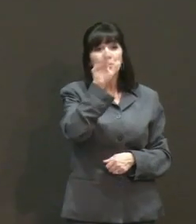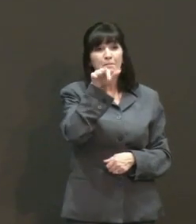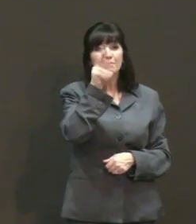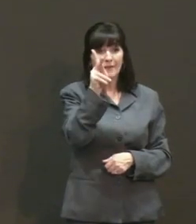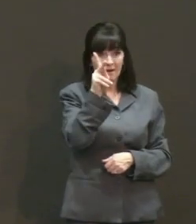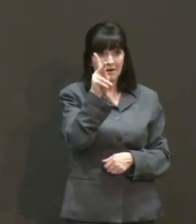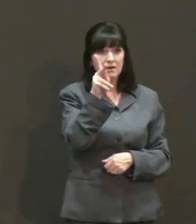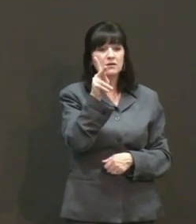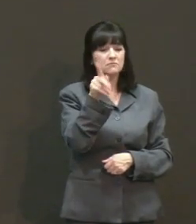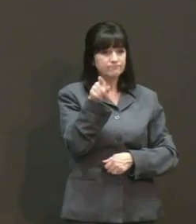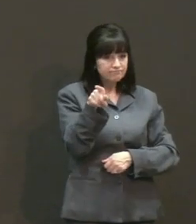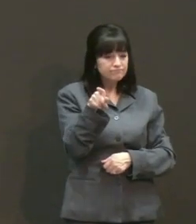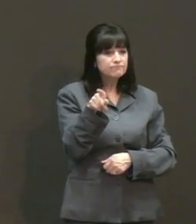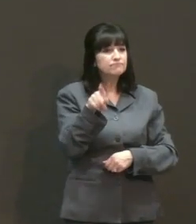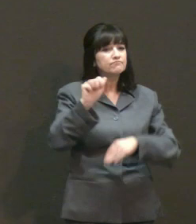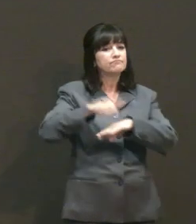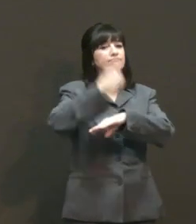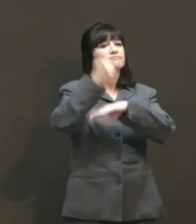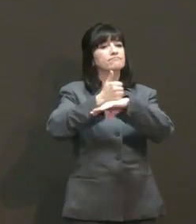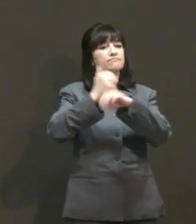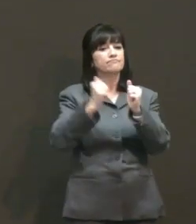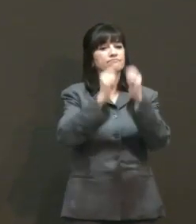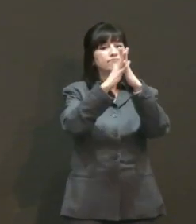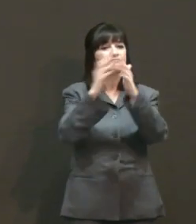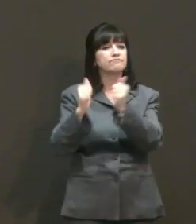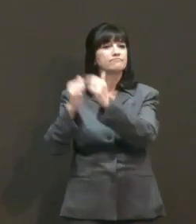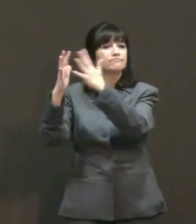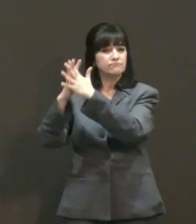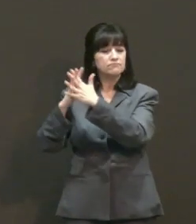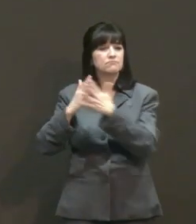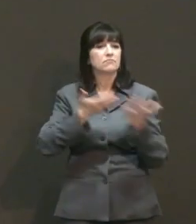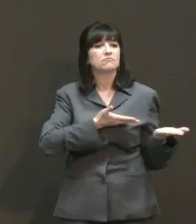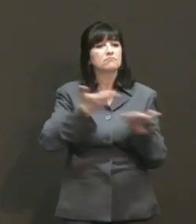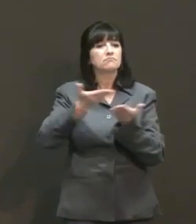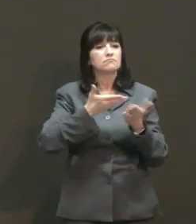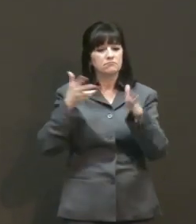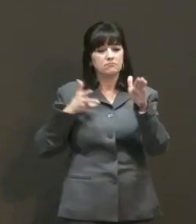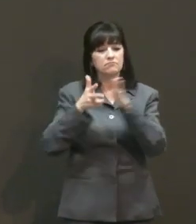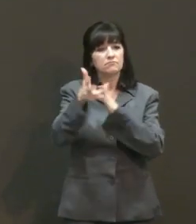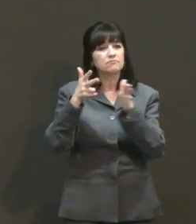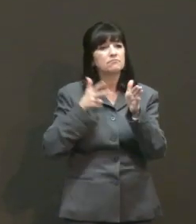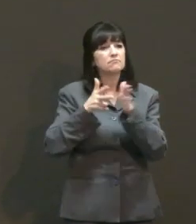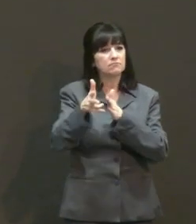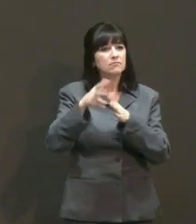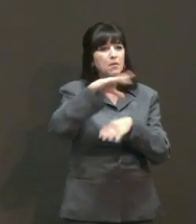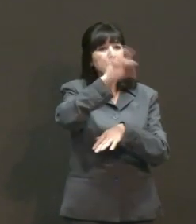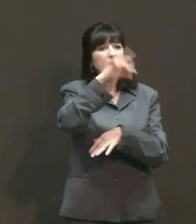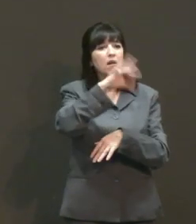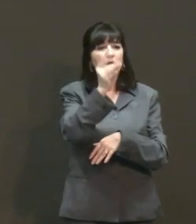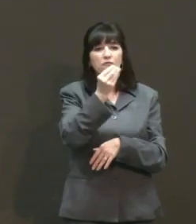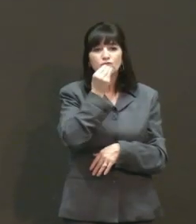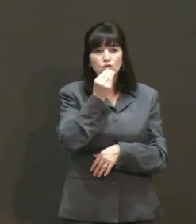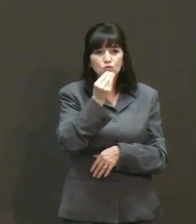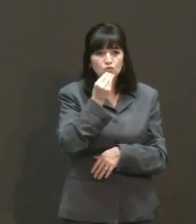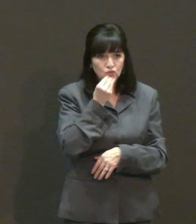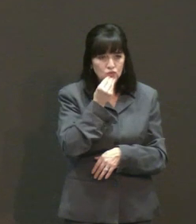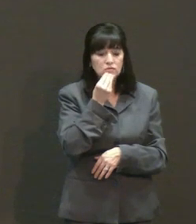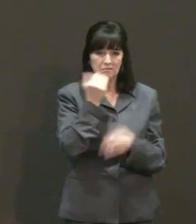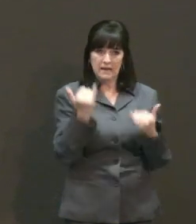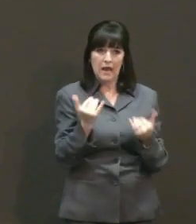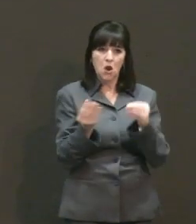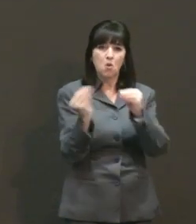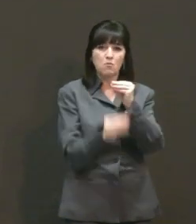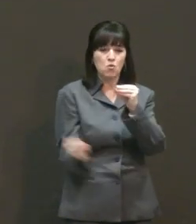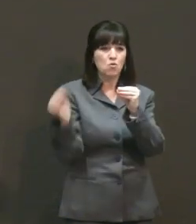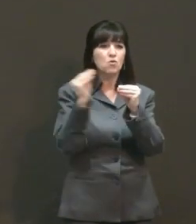had a few pop-up drive-through delivery services over the last few weeks. I know they're working with more, but again, here we